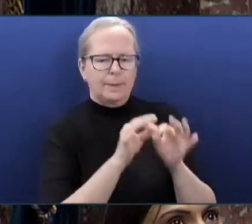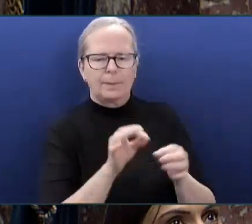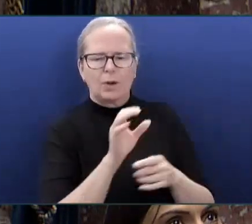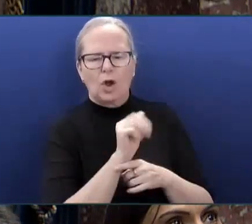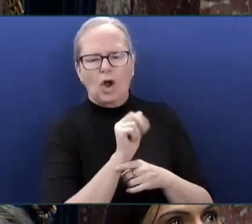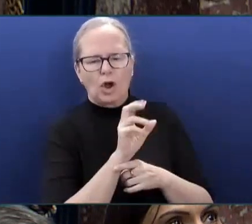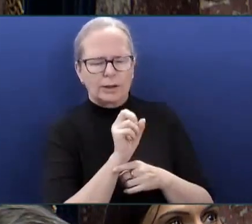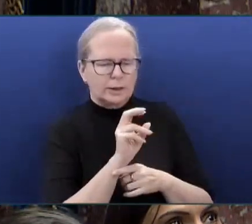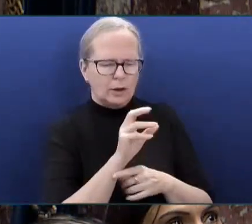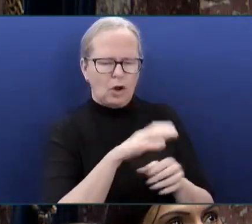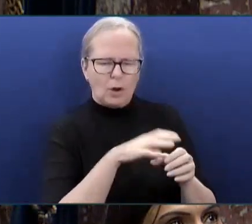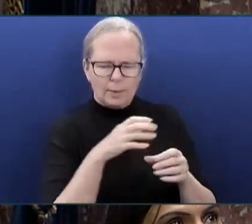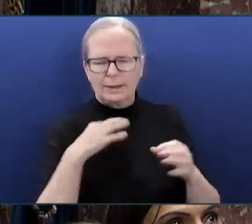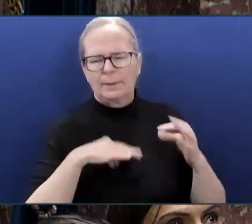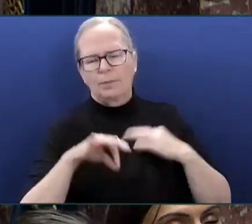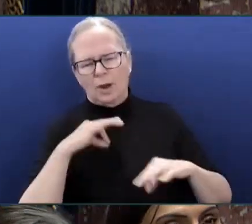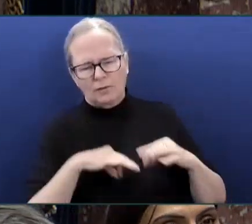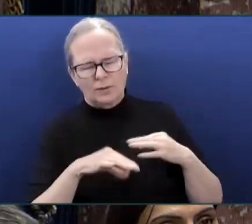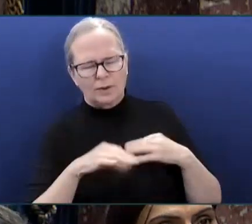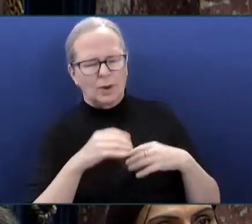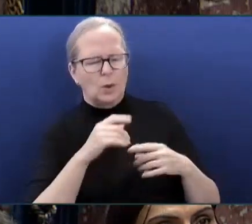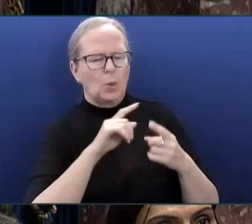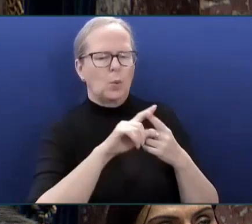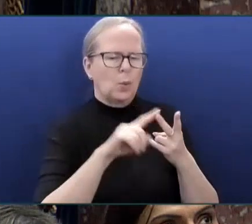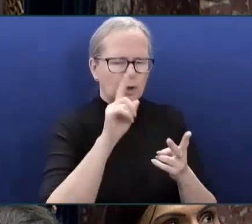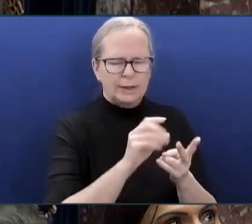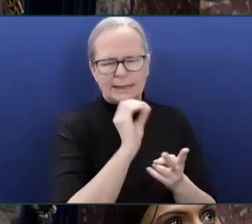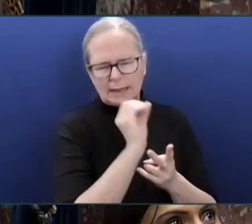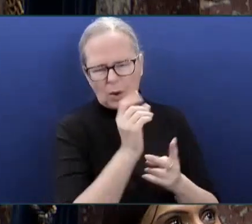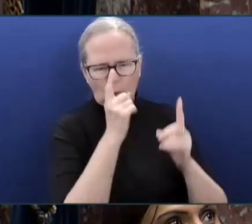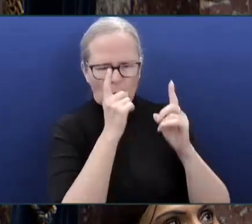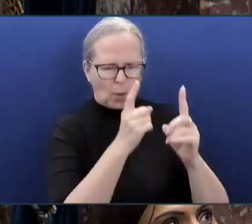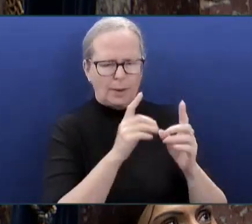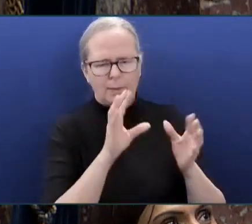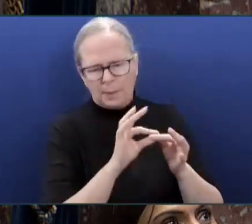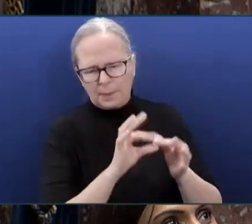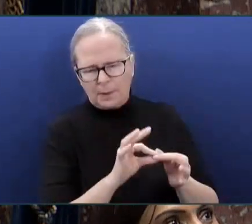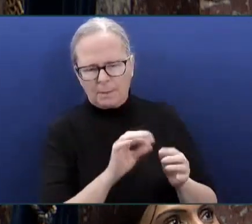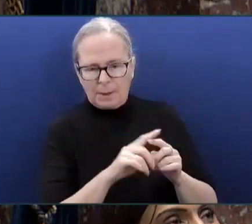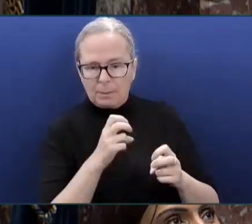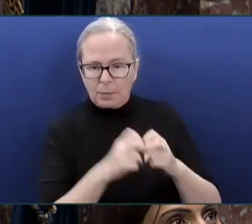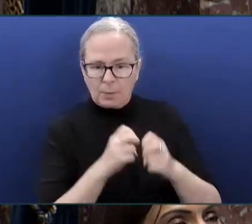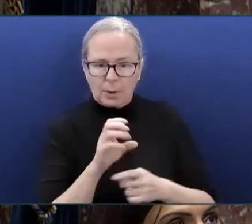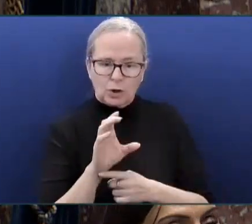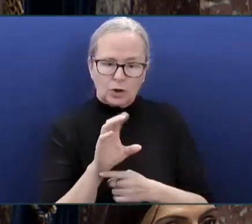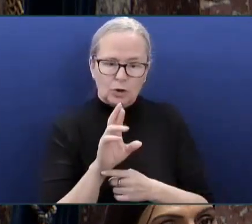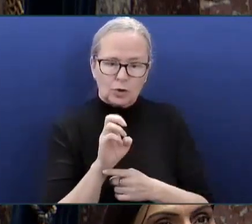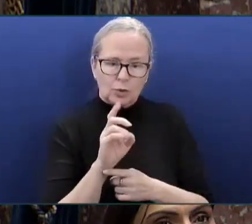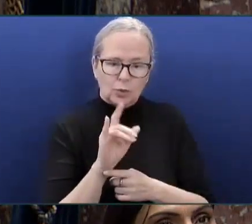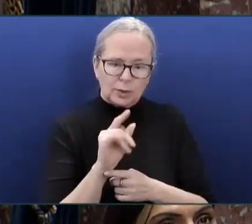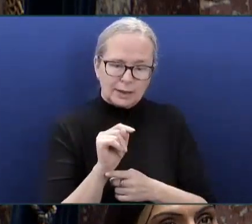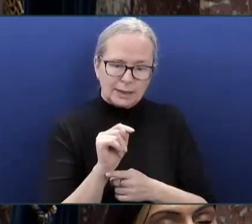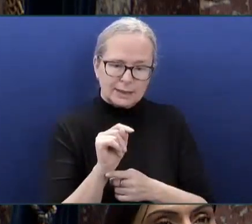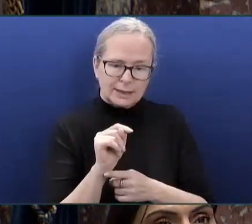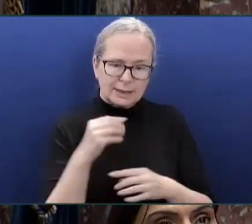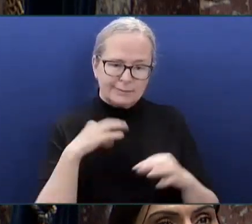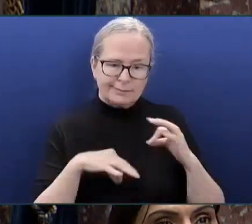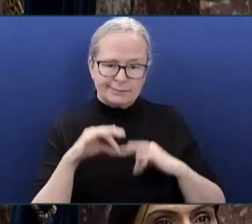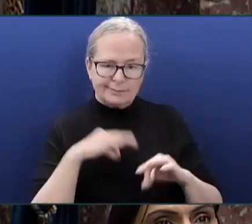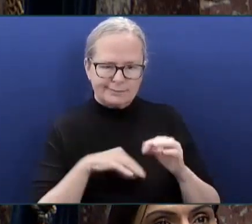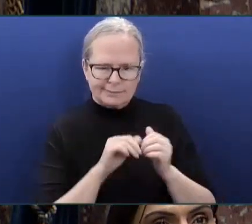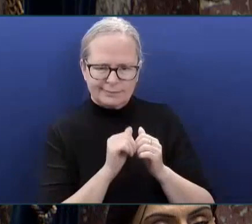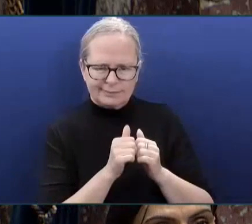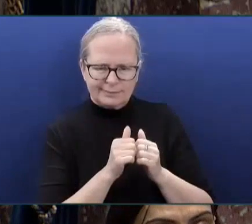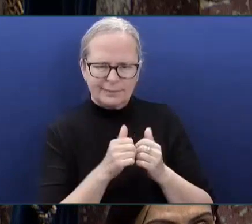problem with carbon credits, of course, is that they're just a human construct, just like the soft pillow that we rest our weary head on at the end of the